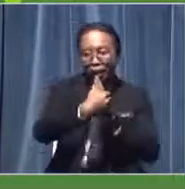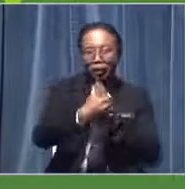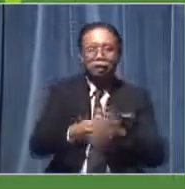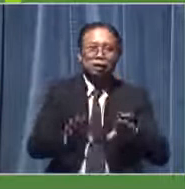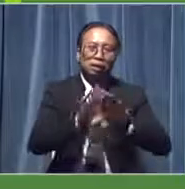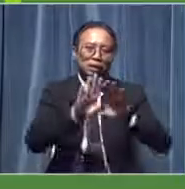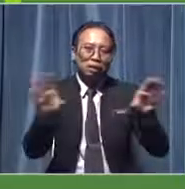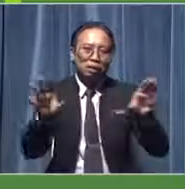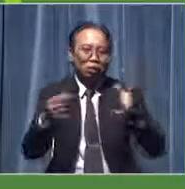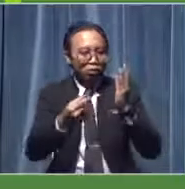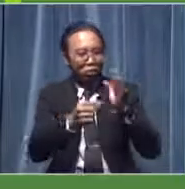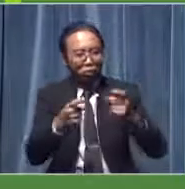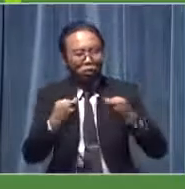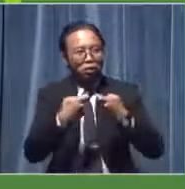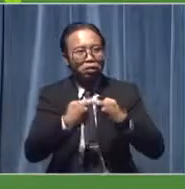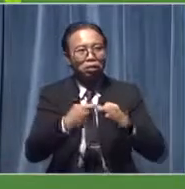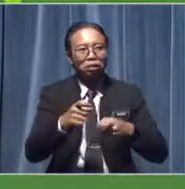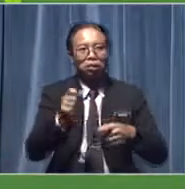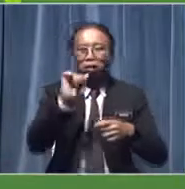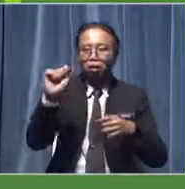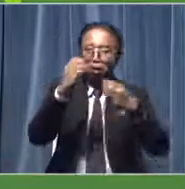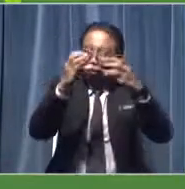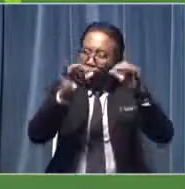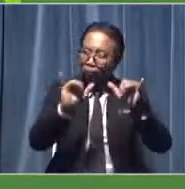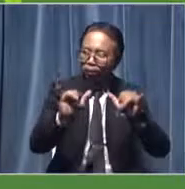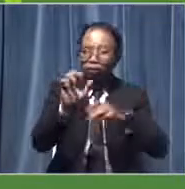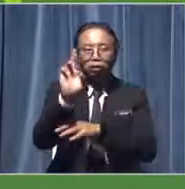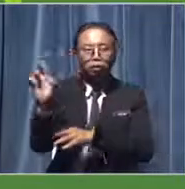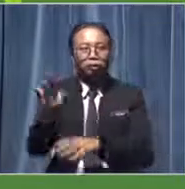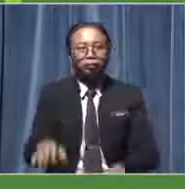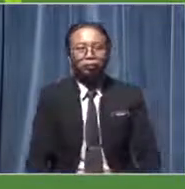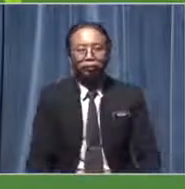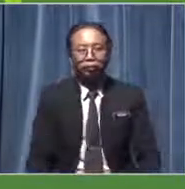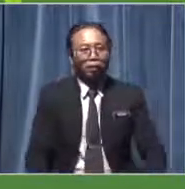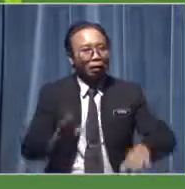discharging a capacitor initially at